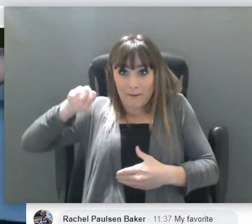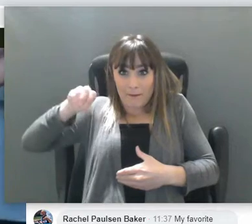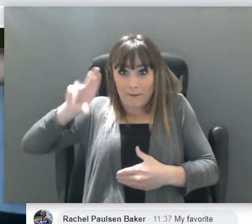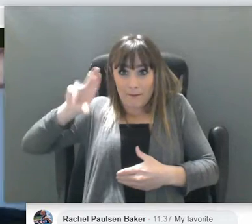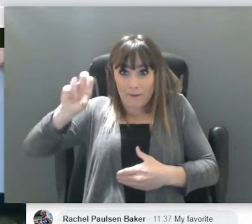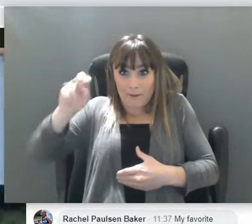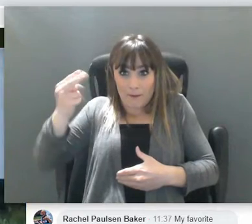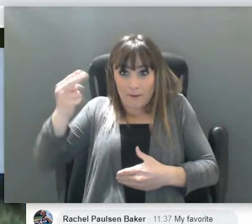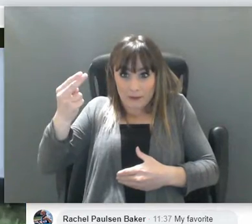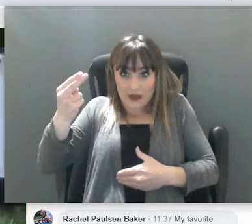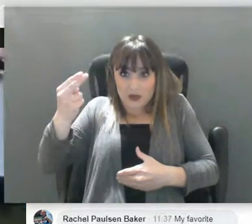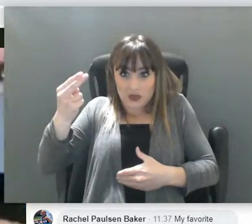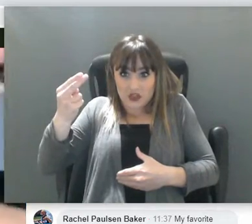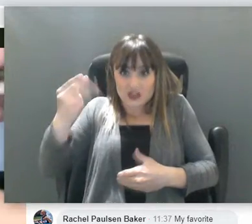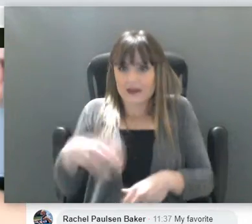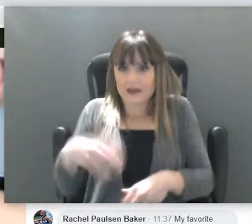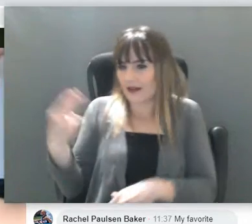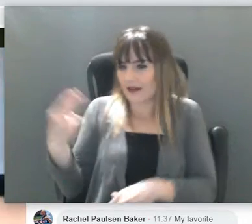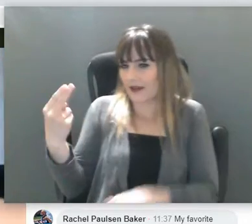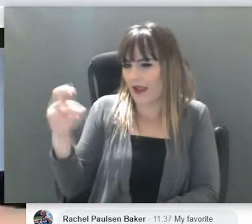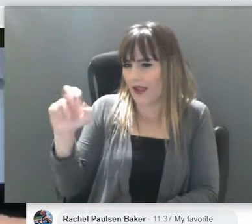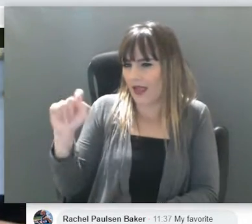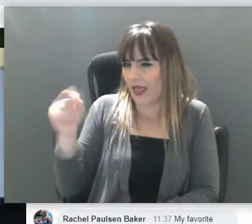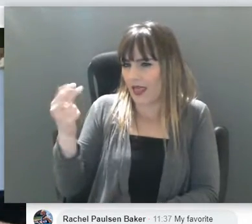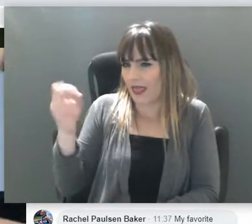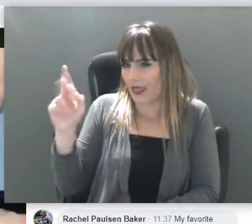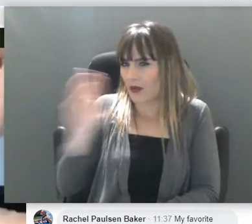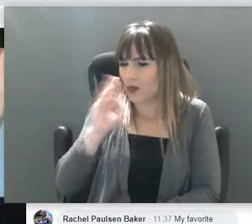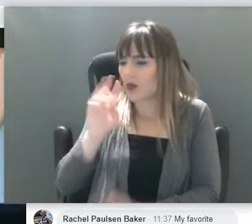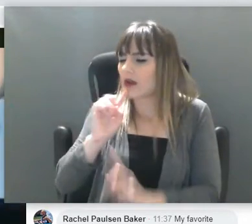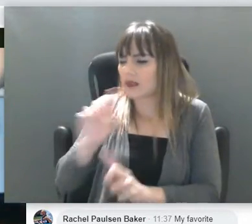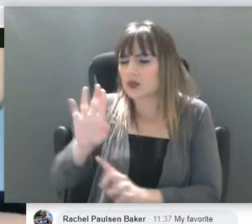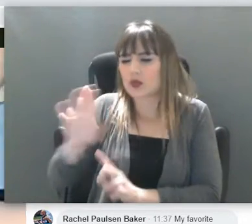question because that's the most important question about these creatures.